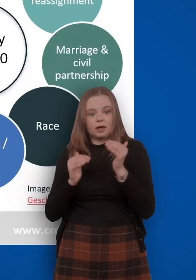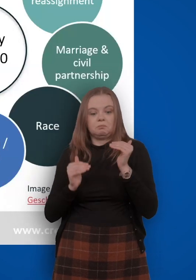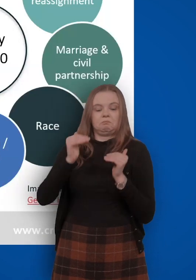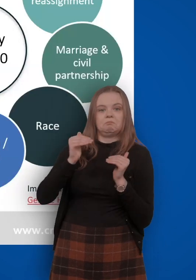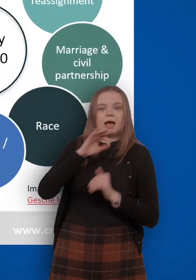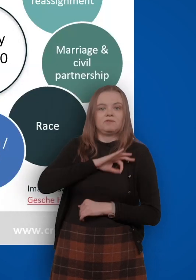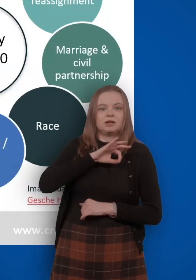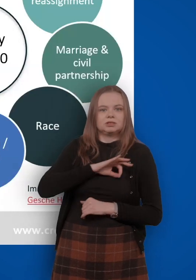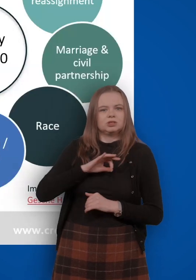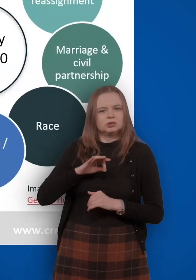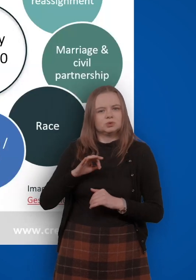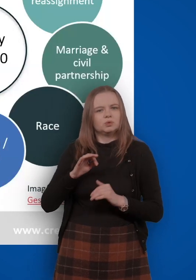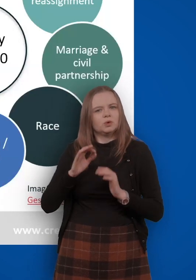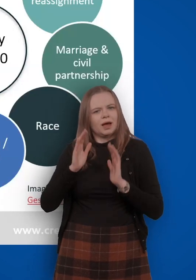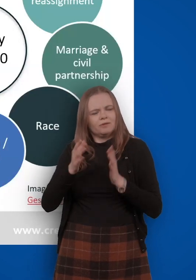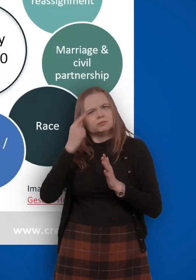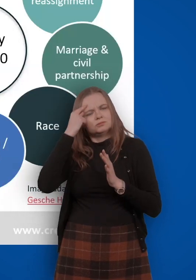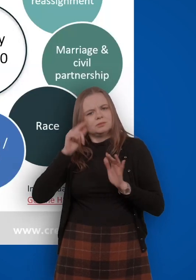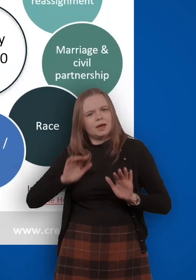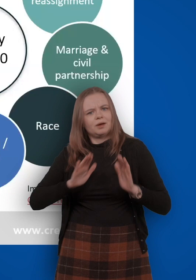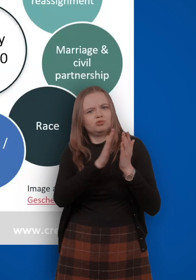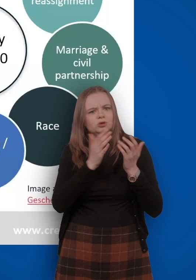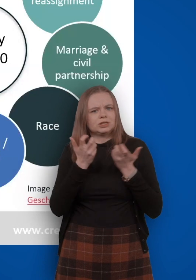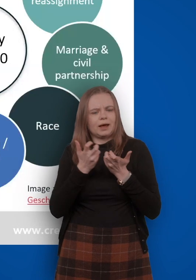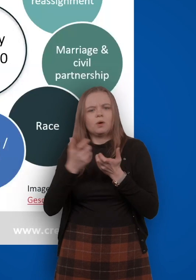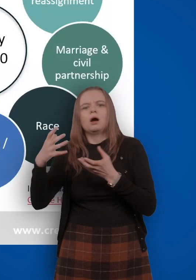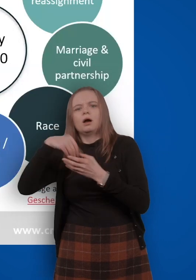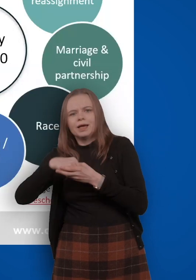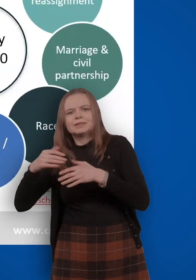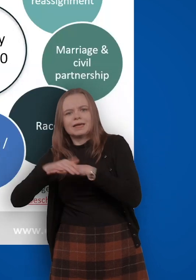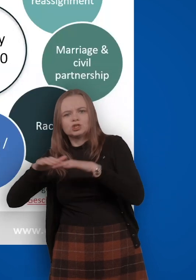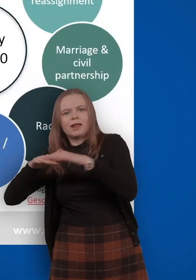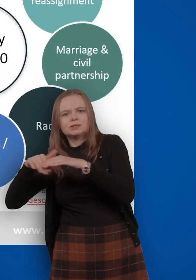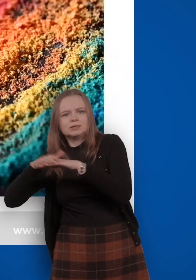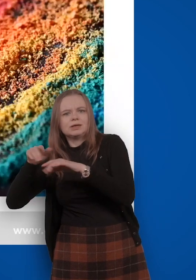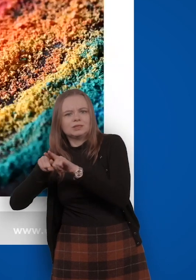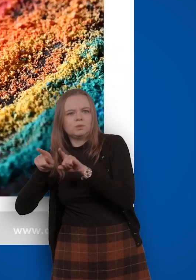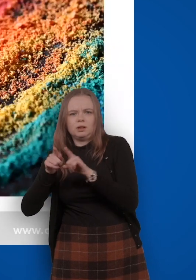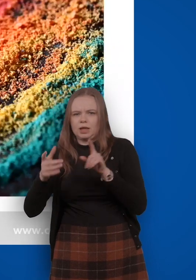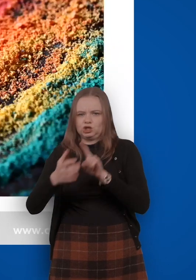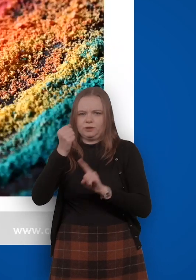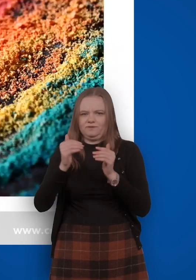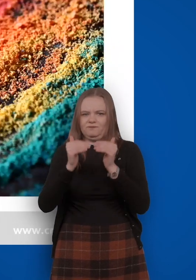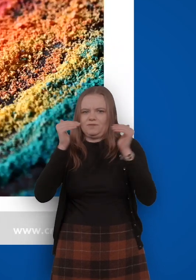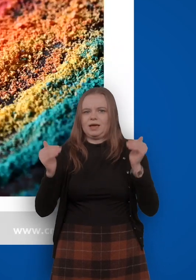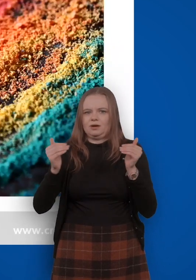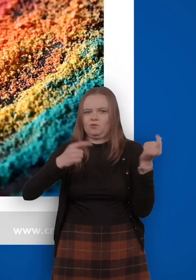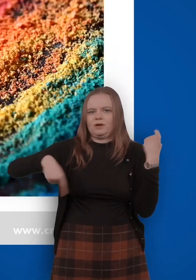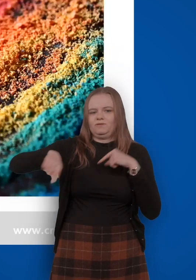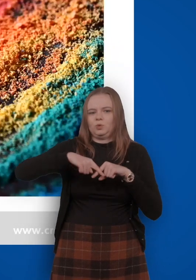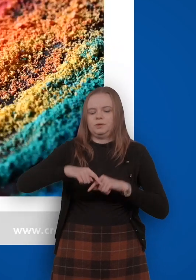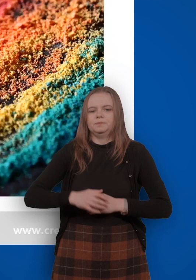really need to adapt our approach to make sure that we achieve fairness for everybody. And then the